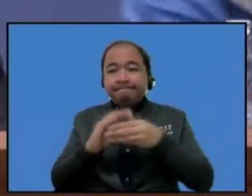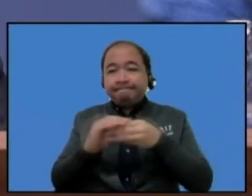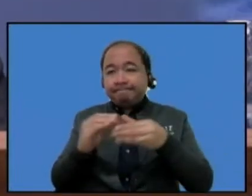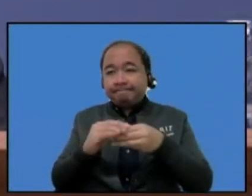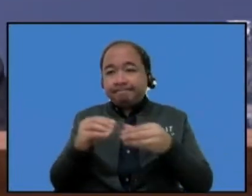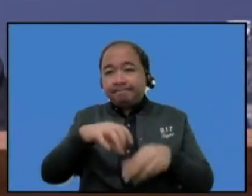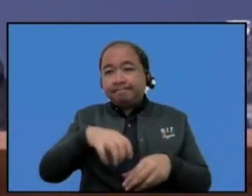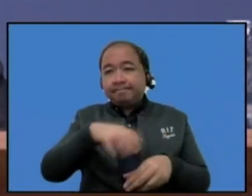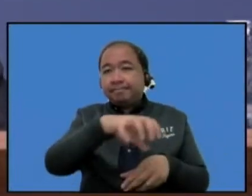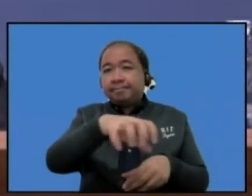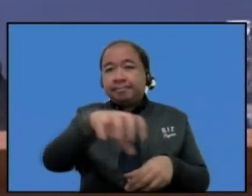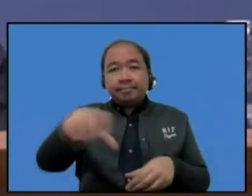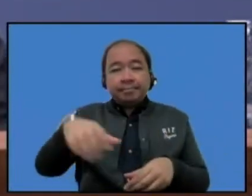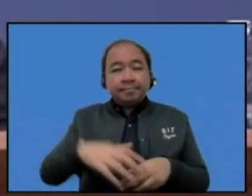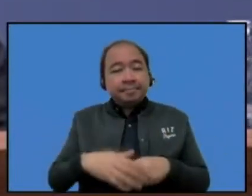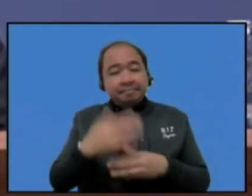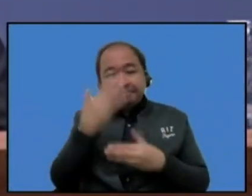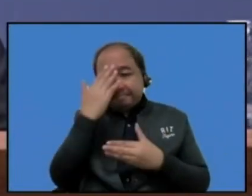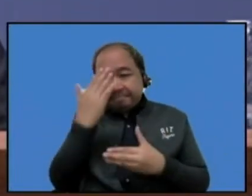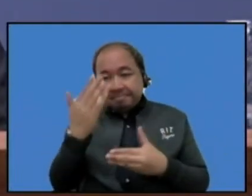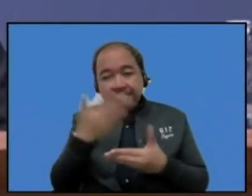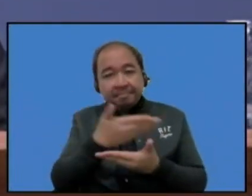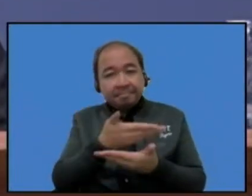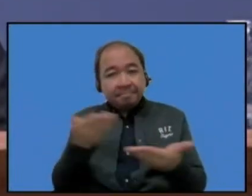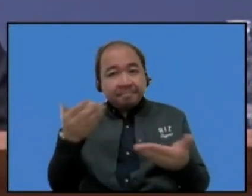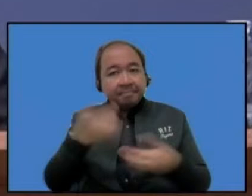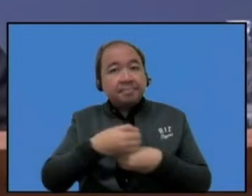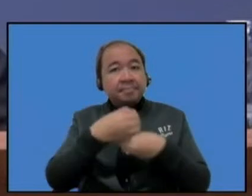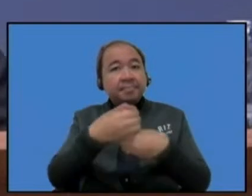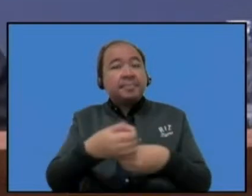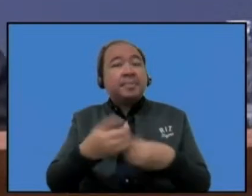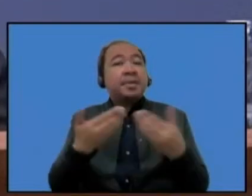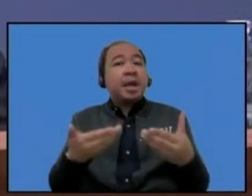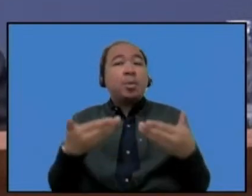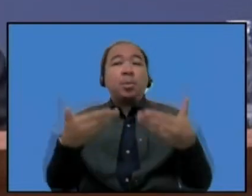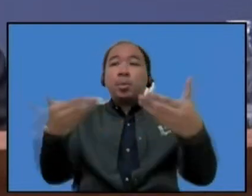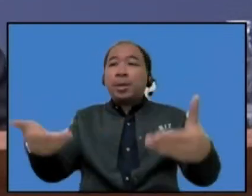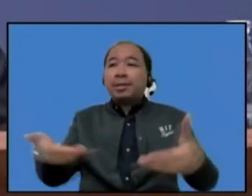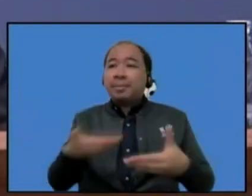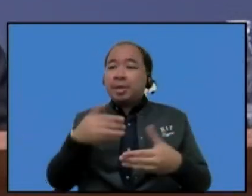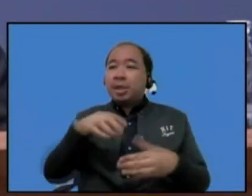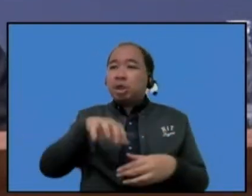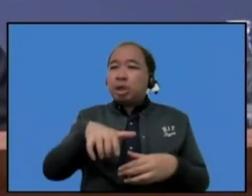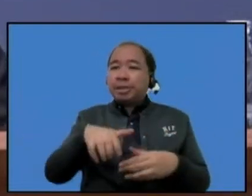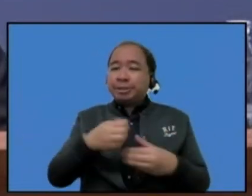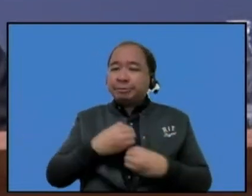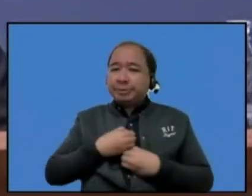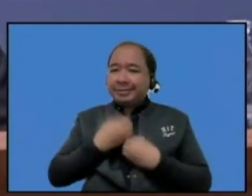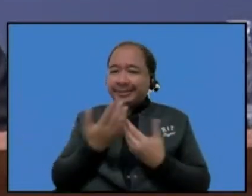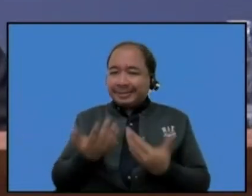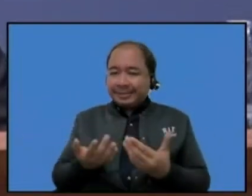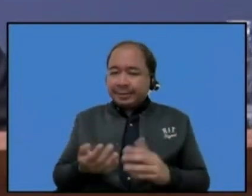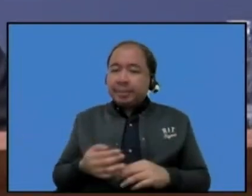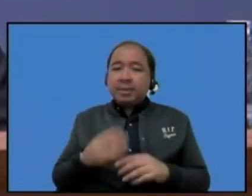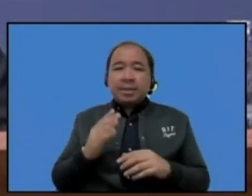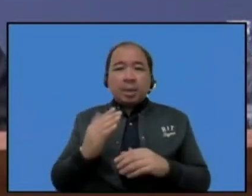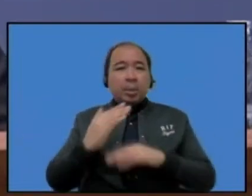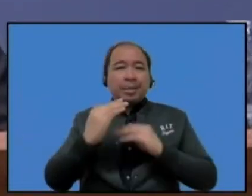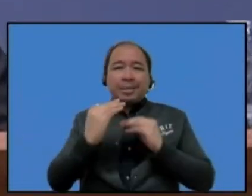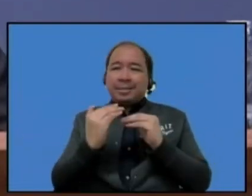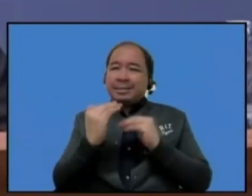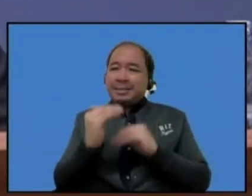Excellencies, distinguished delegates, I will open the floor for country statements. As we have limited